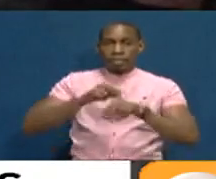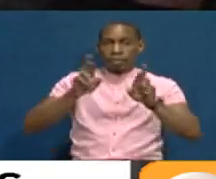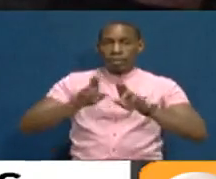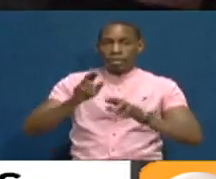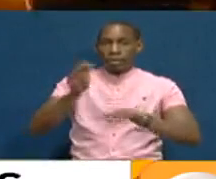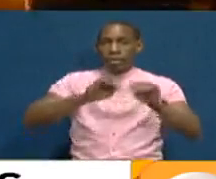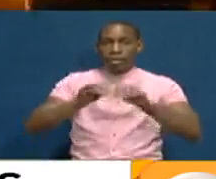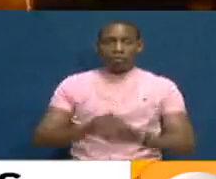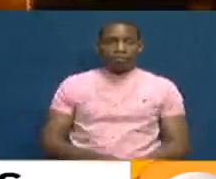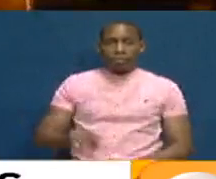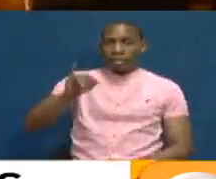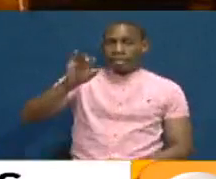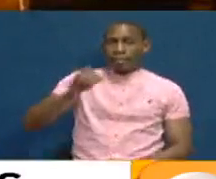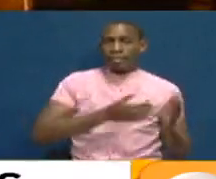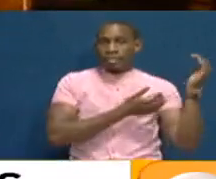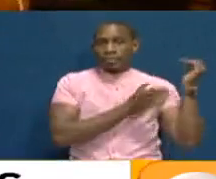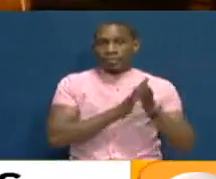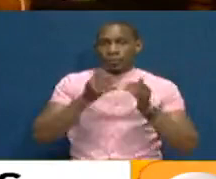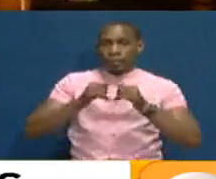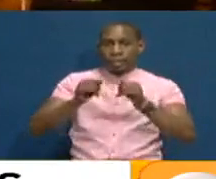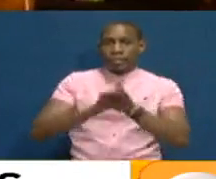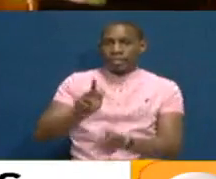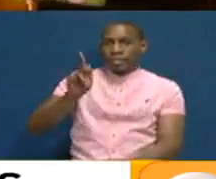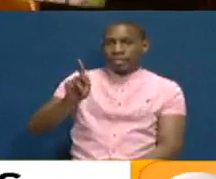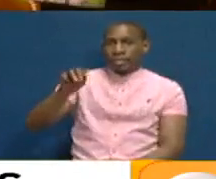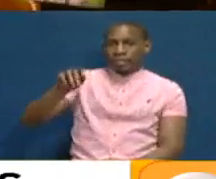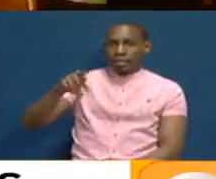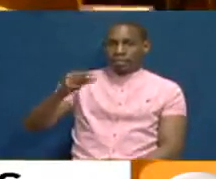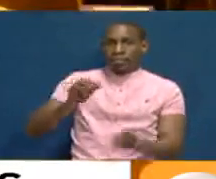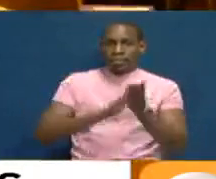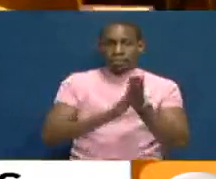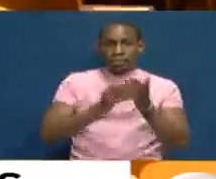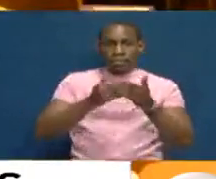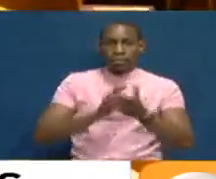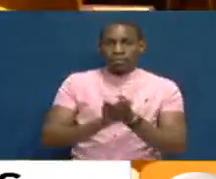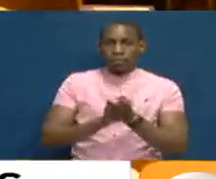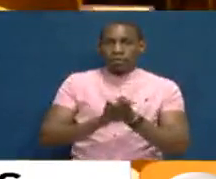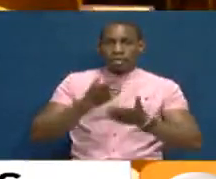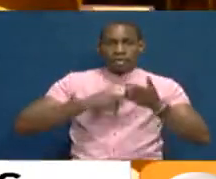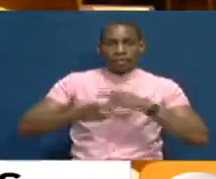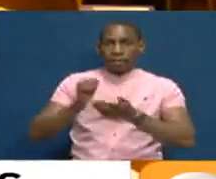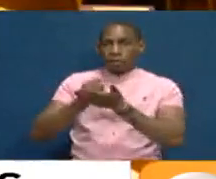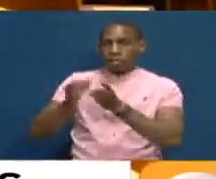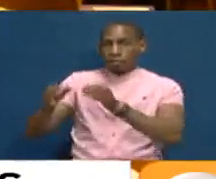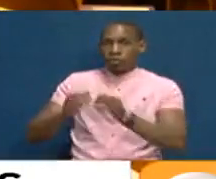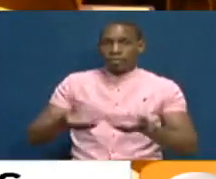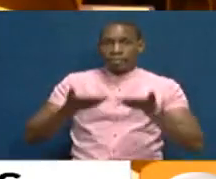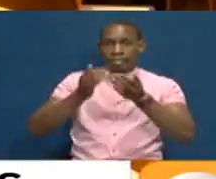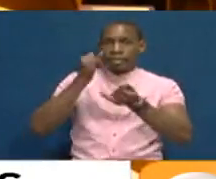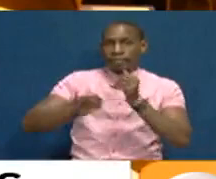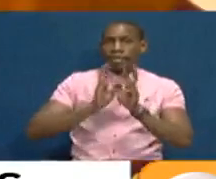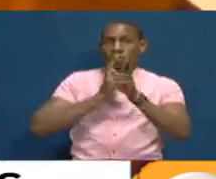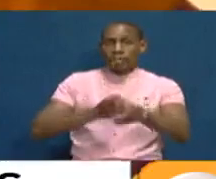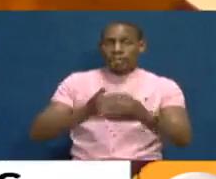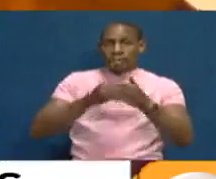for the election. IEBC is expected to implement the KPMG recommendations before a relook by the audit firm that should issue a final